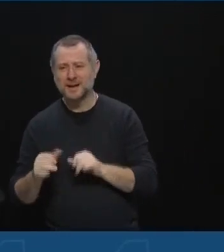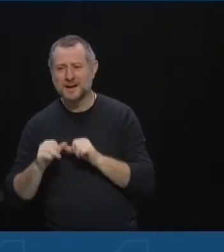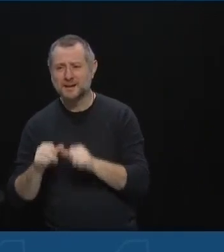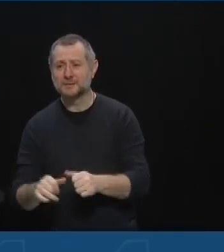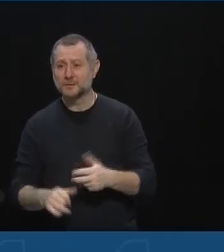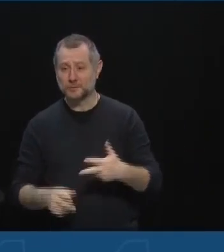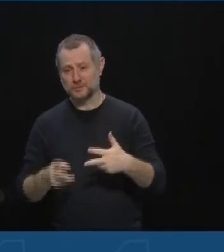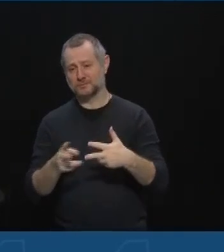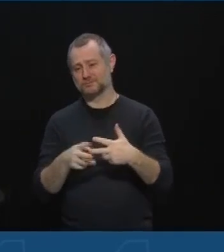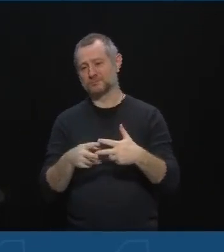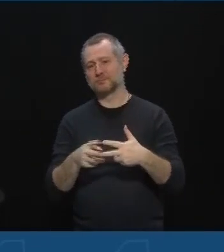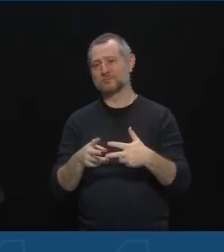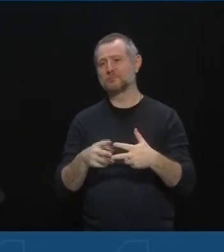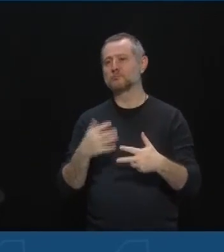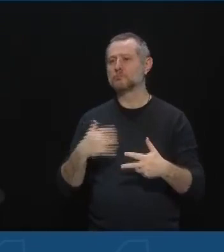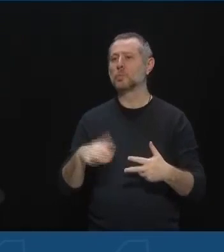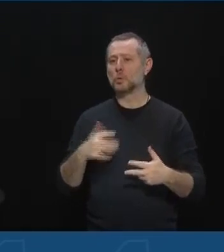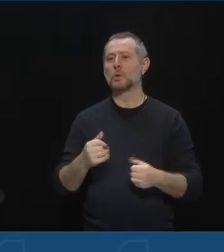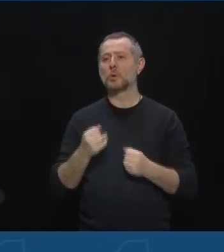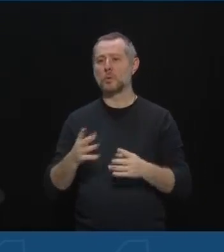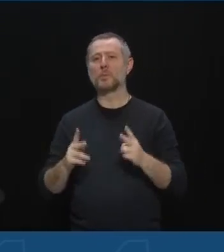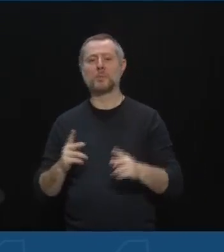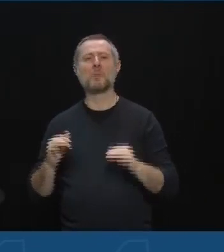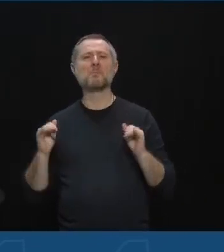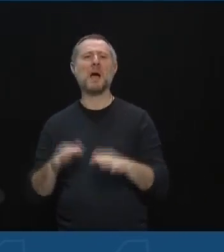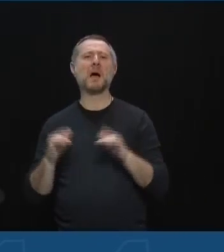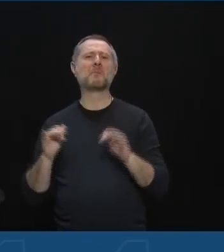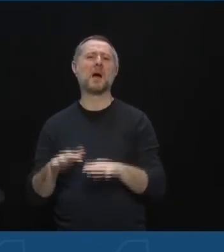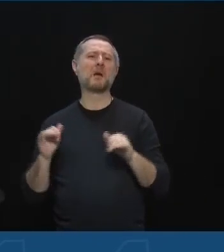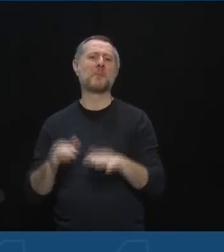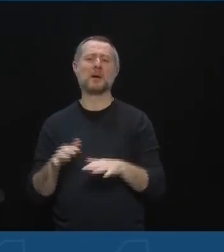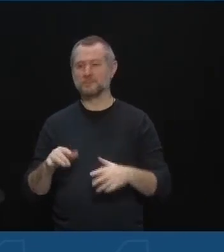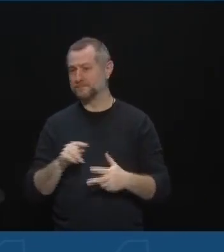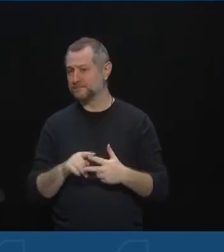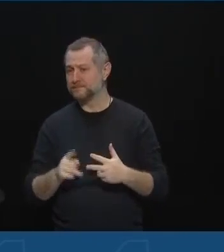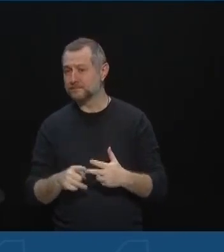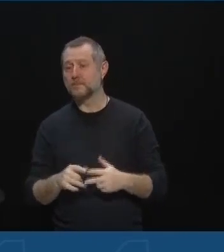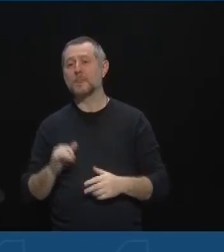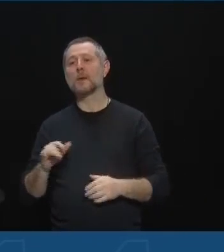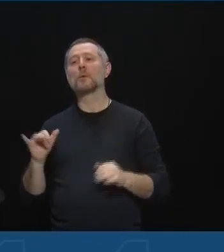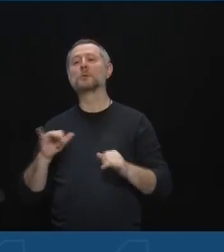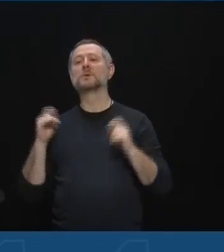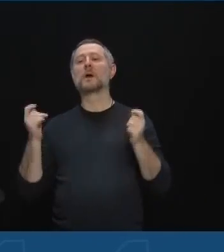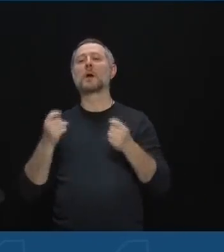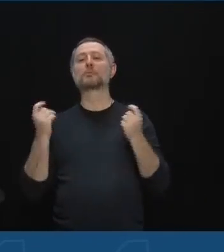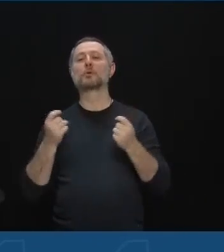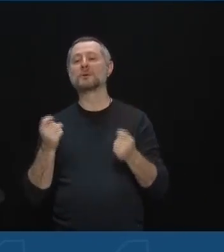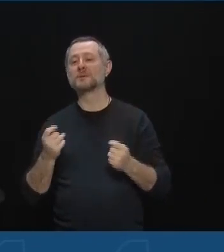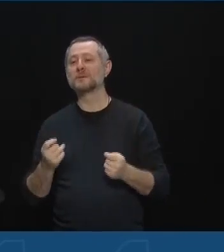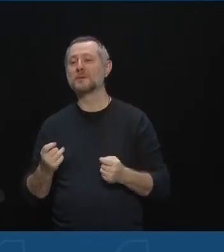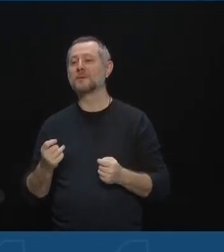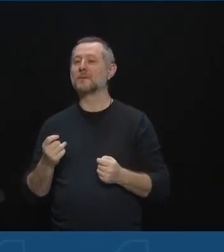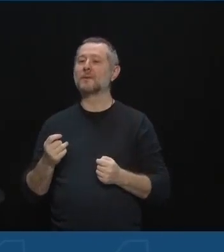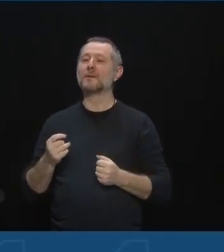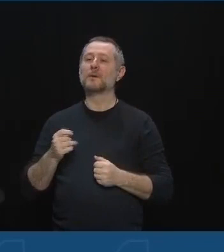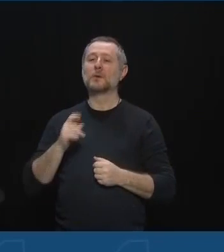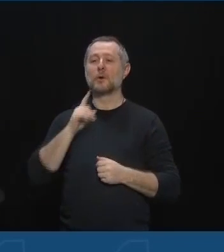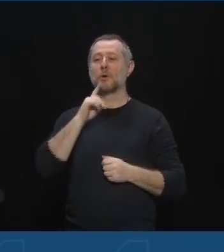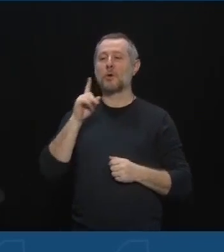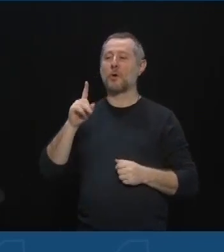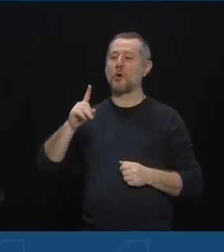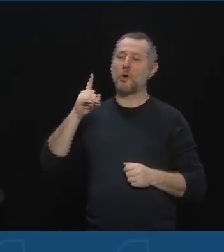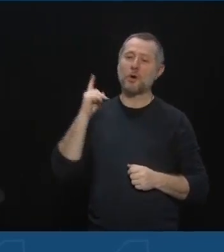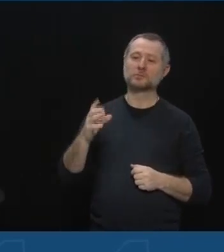and Monroe County. As we celebrate the bicentennial, we also celebrate the 100th birthday of Frederick Law Olmsted. The Seneca Park Zoo